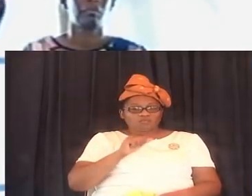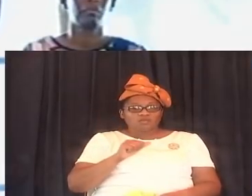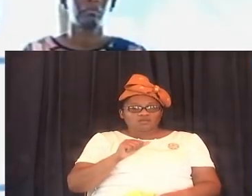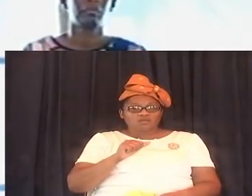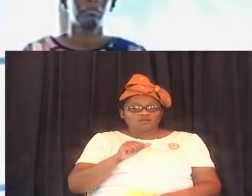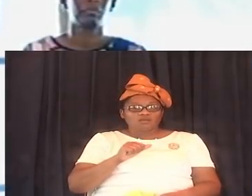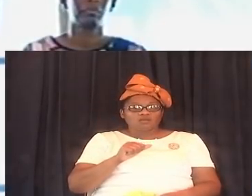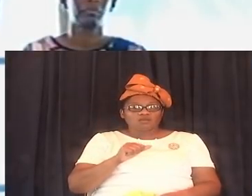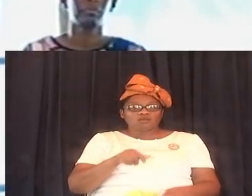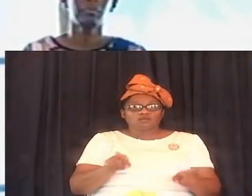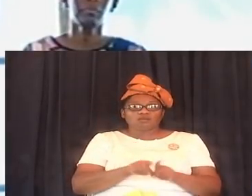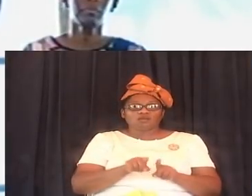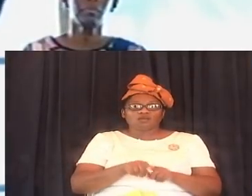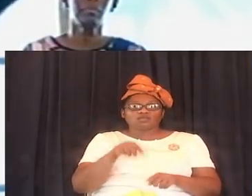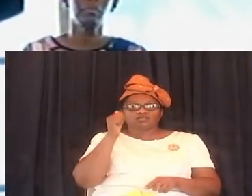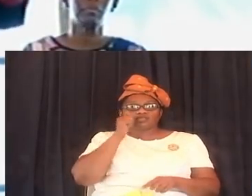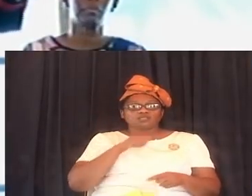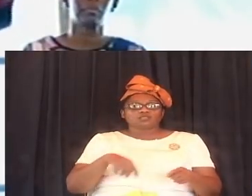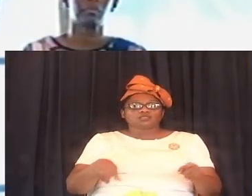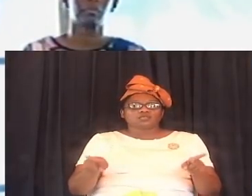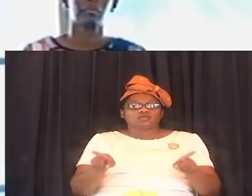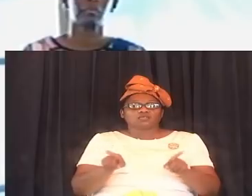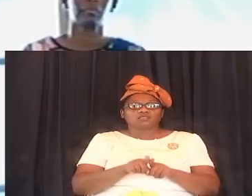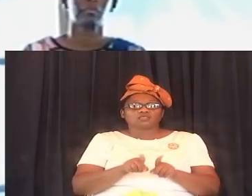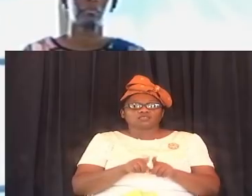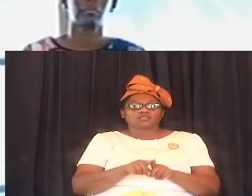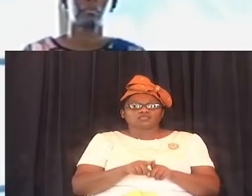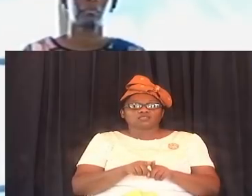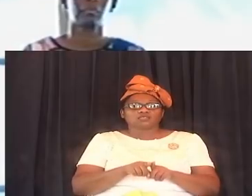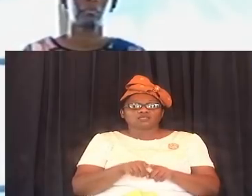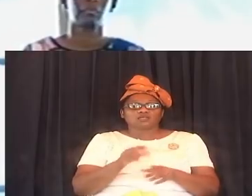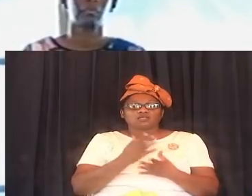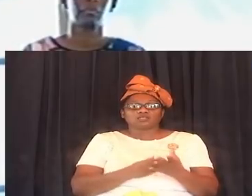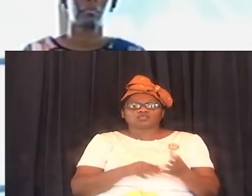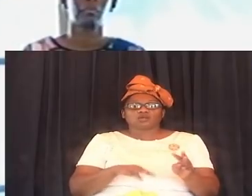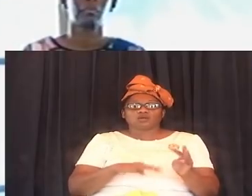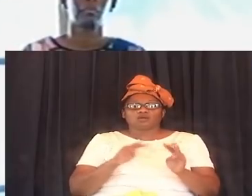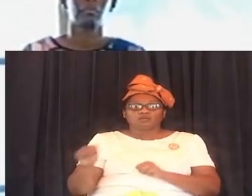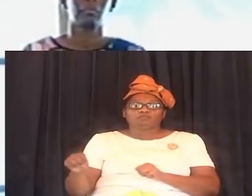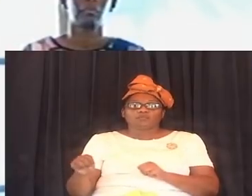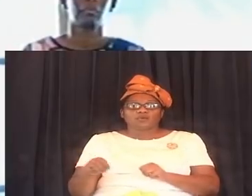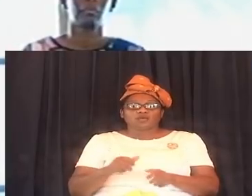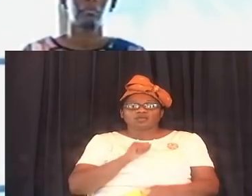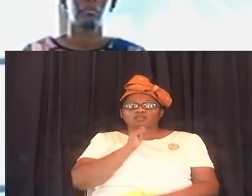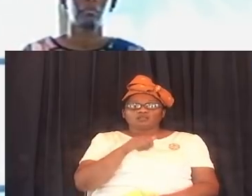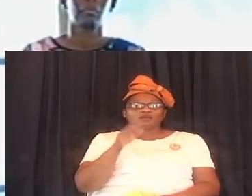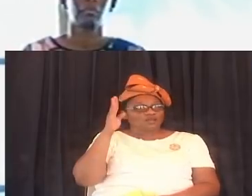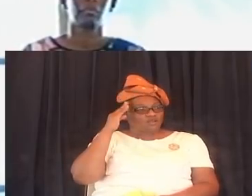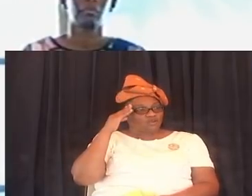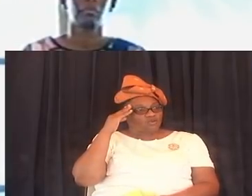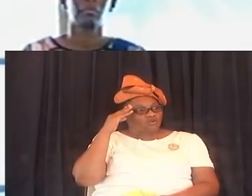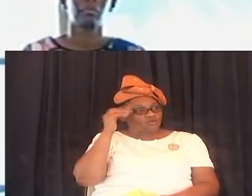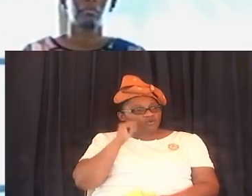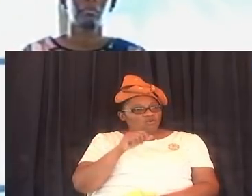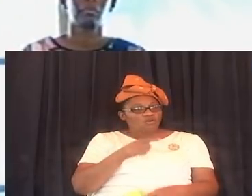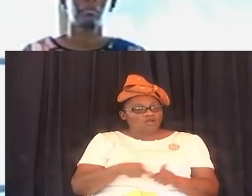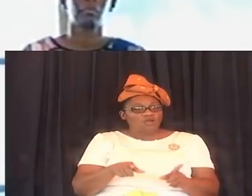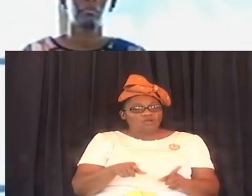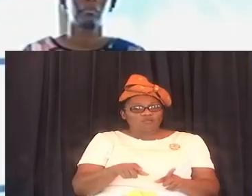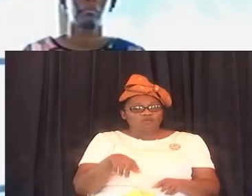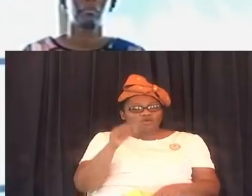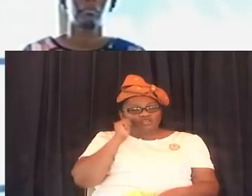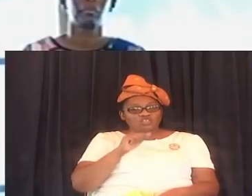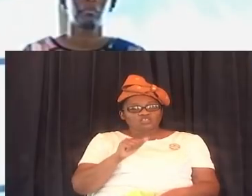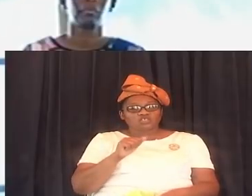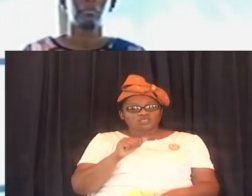God among us. And some might not know her because she has been out for a while, but, you know, we want to remember her in